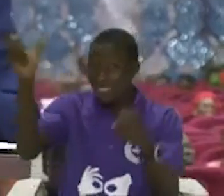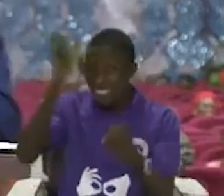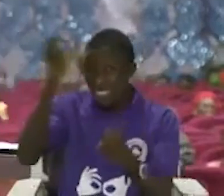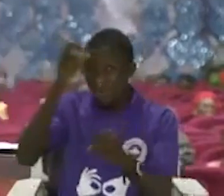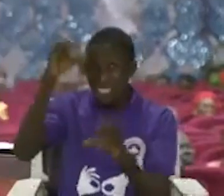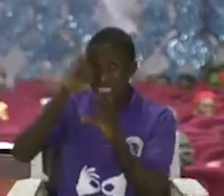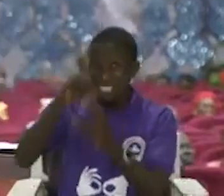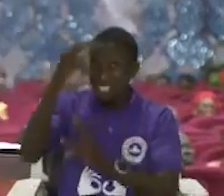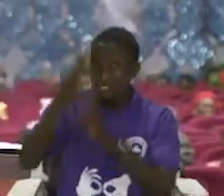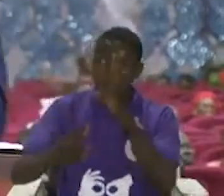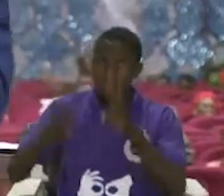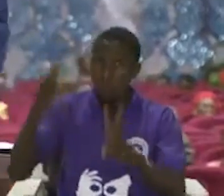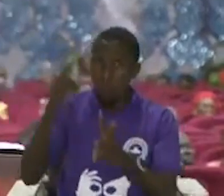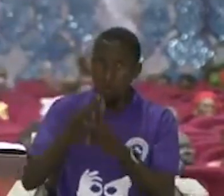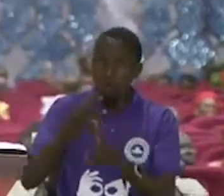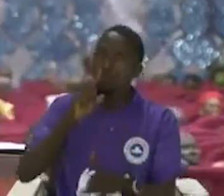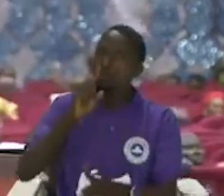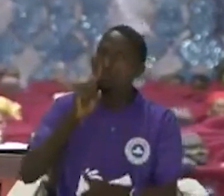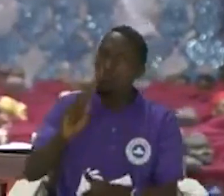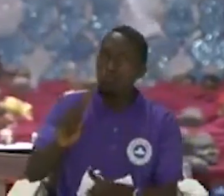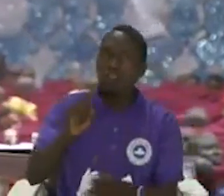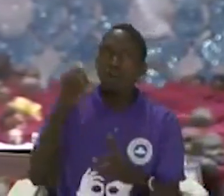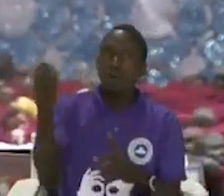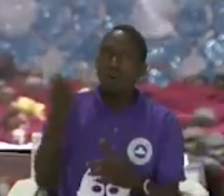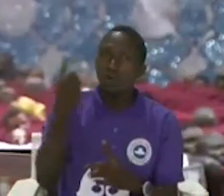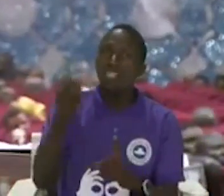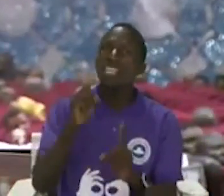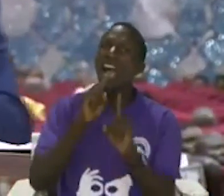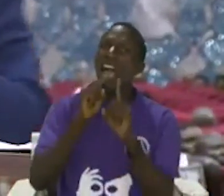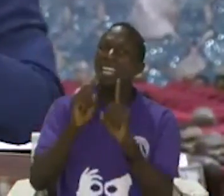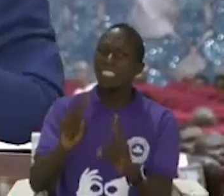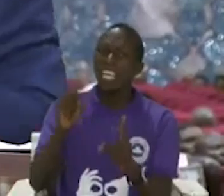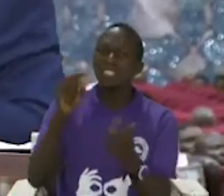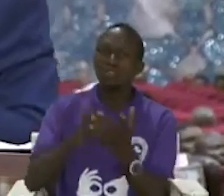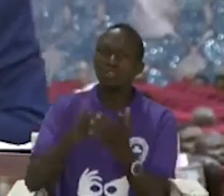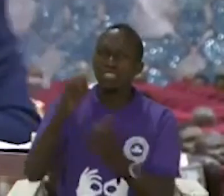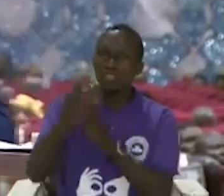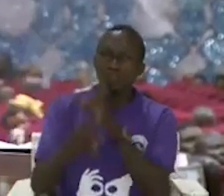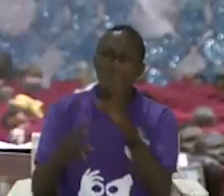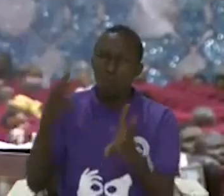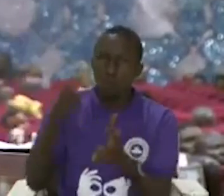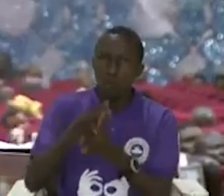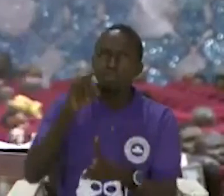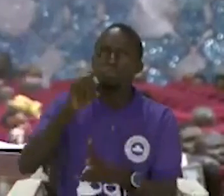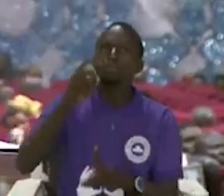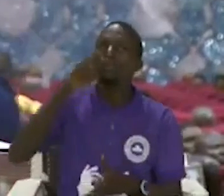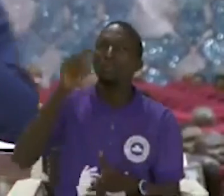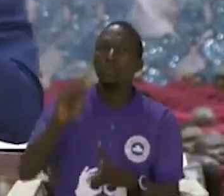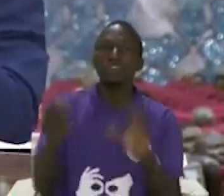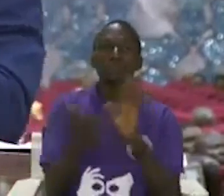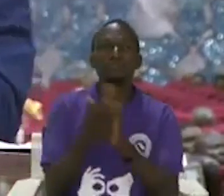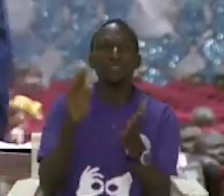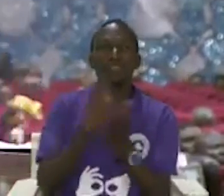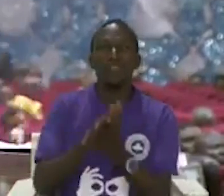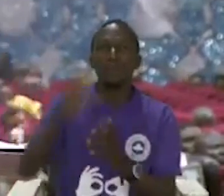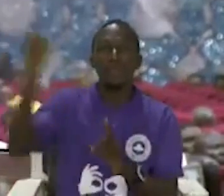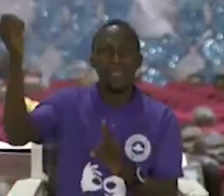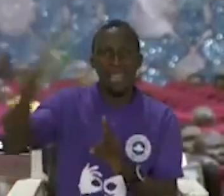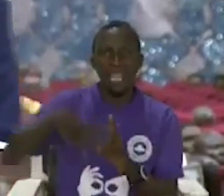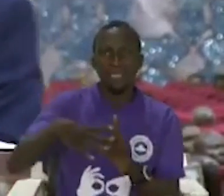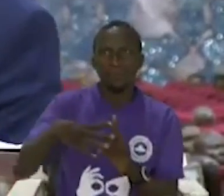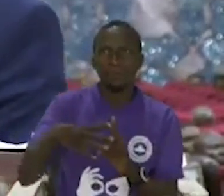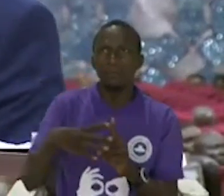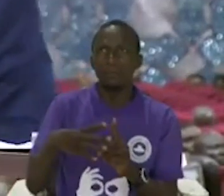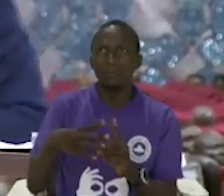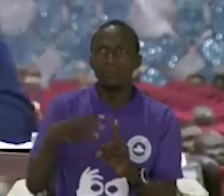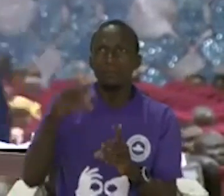brethren, the only answer to darkness of this world is for you to become light. In 1 John chapter 1,